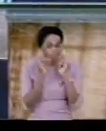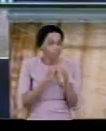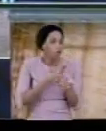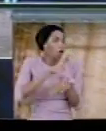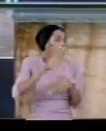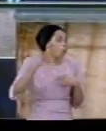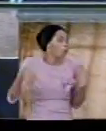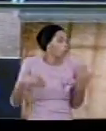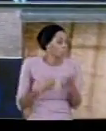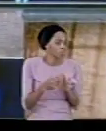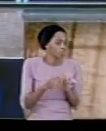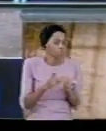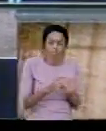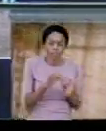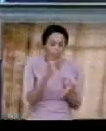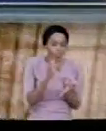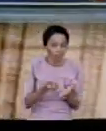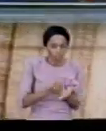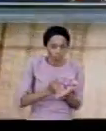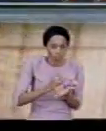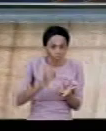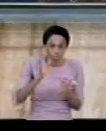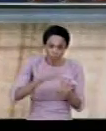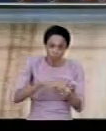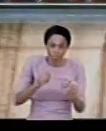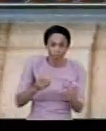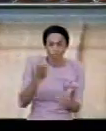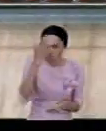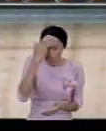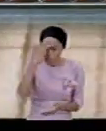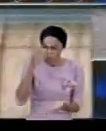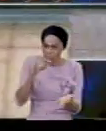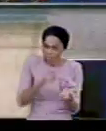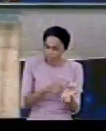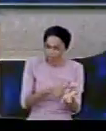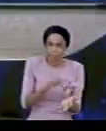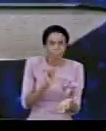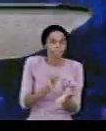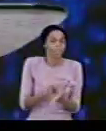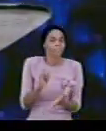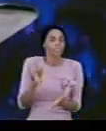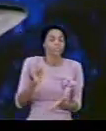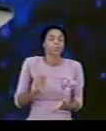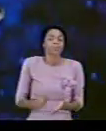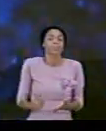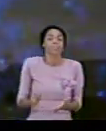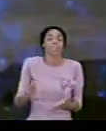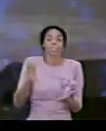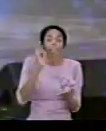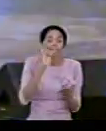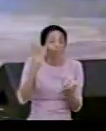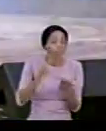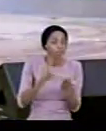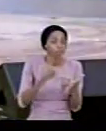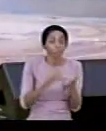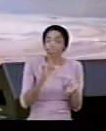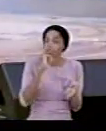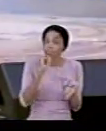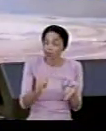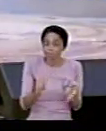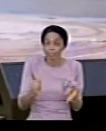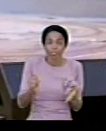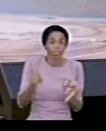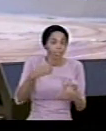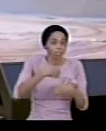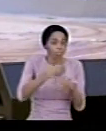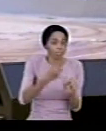is not reaching for him. Knowing this, that the law is not made for a righteous man,